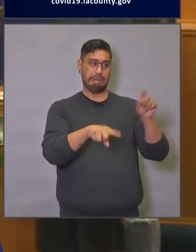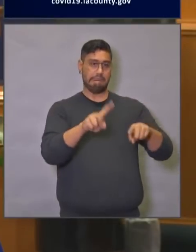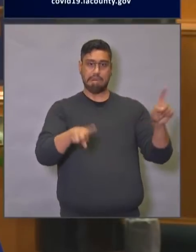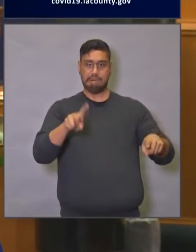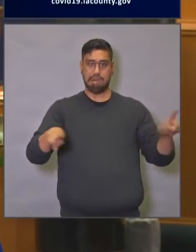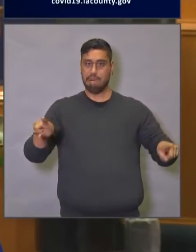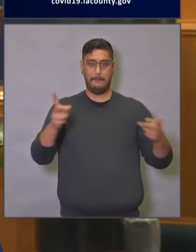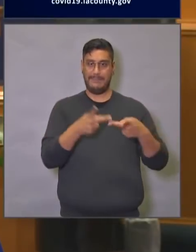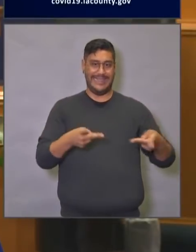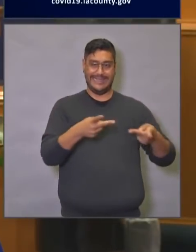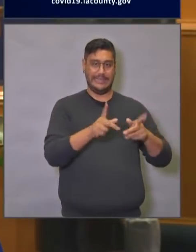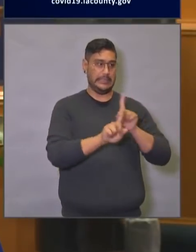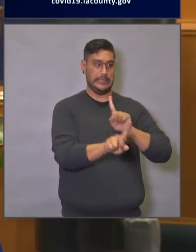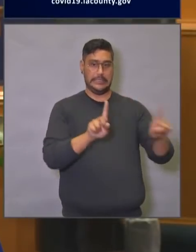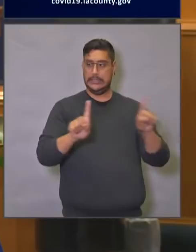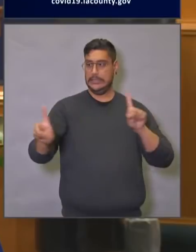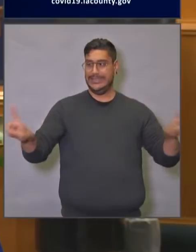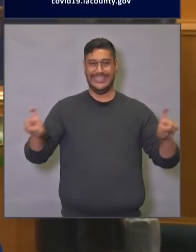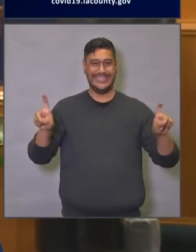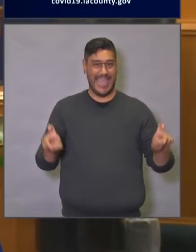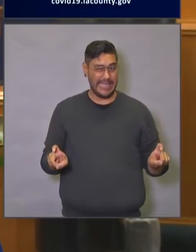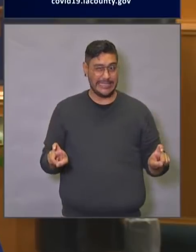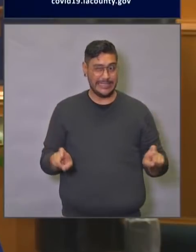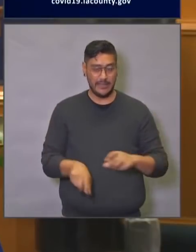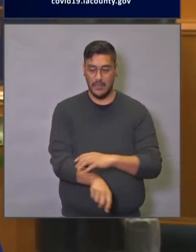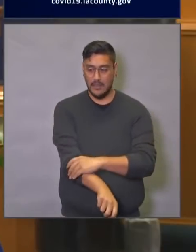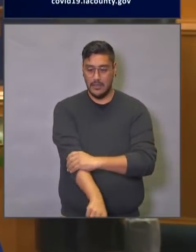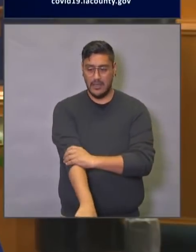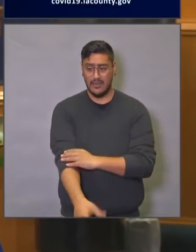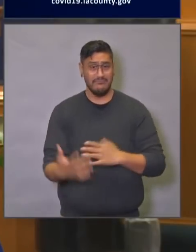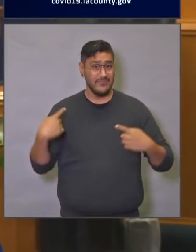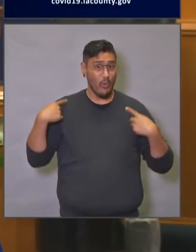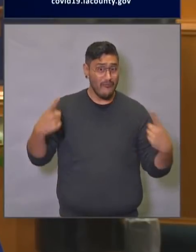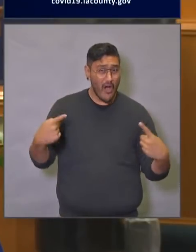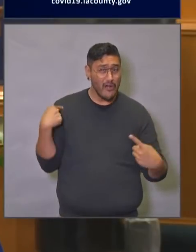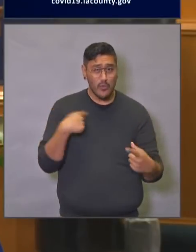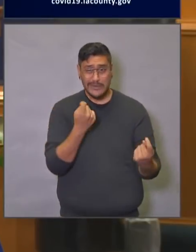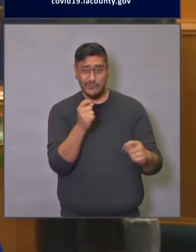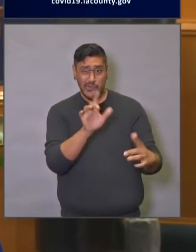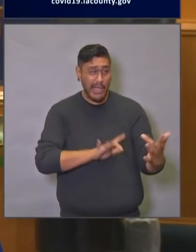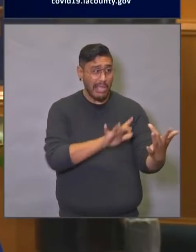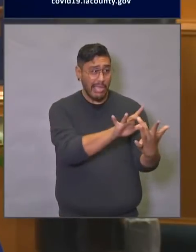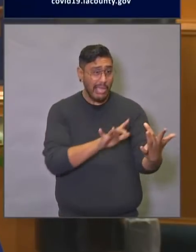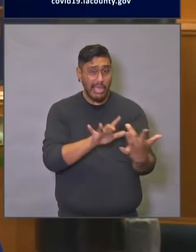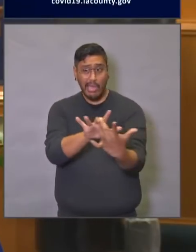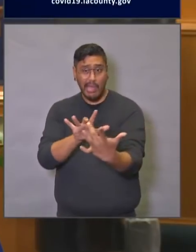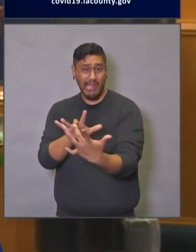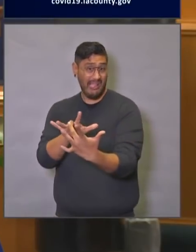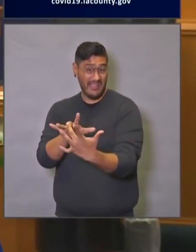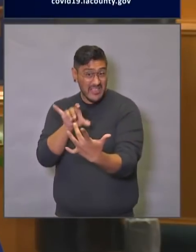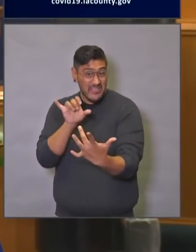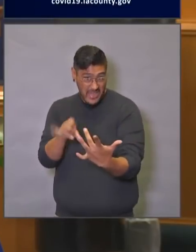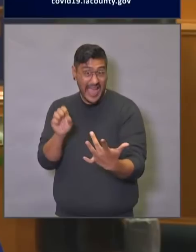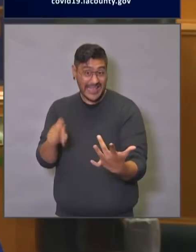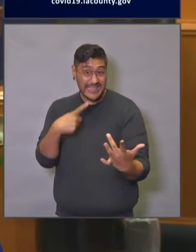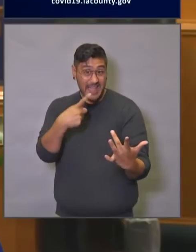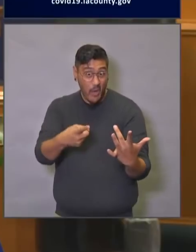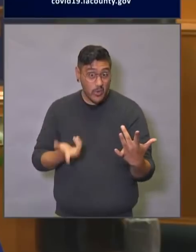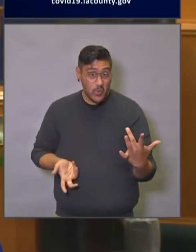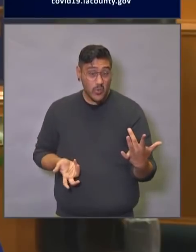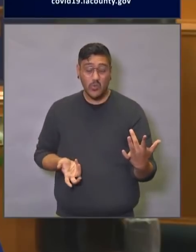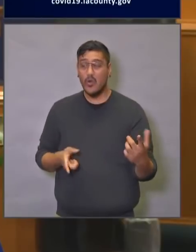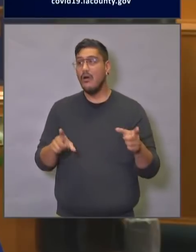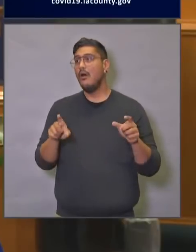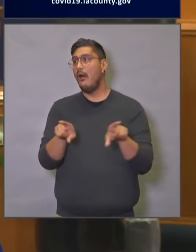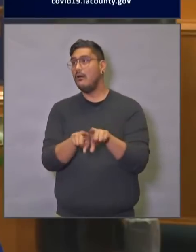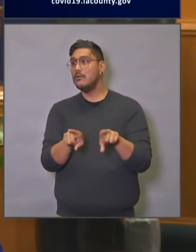to be tested. We can tell you from the outreaches we've done how many people have been reached, and we can also tell you how many